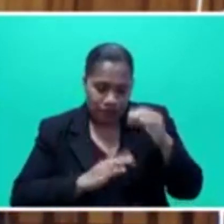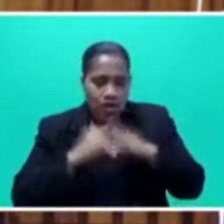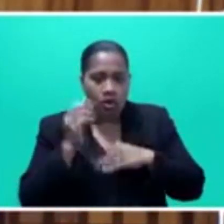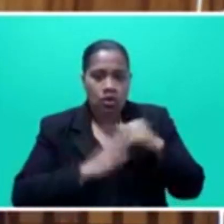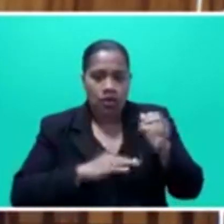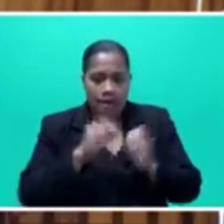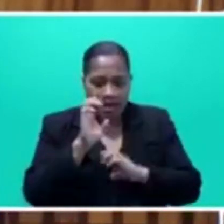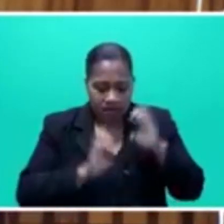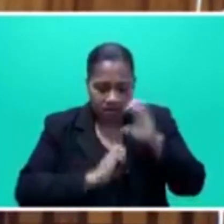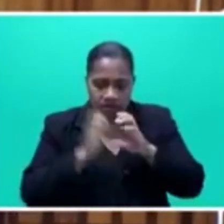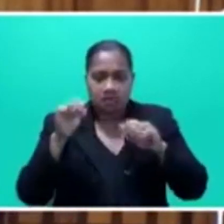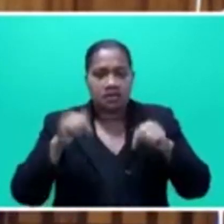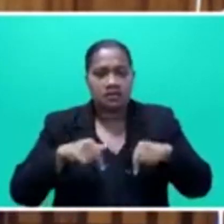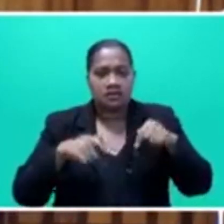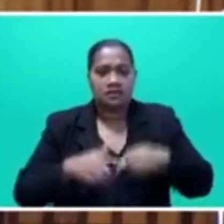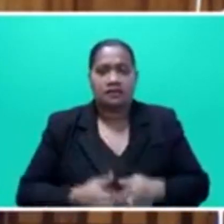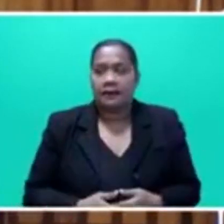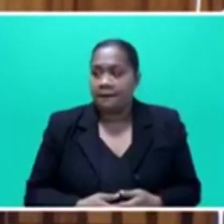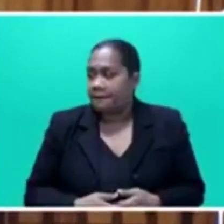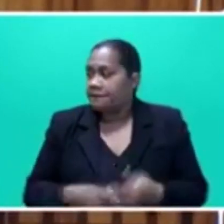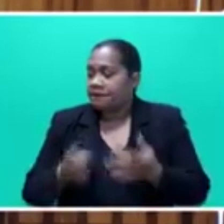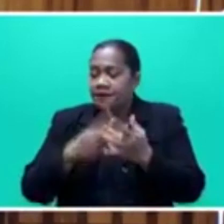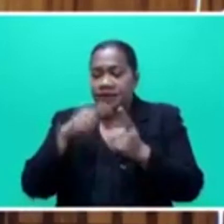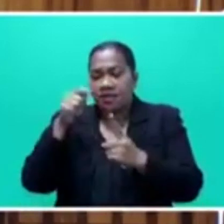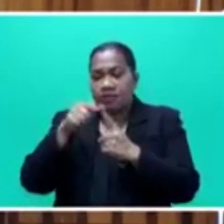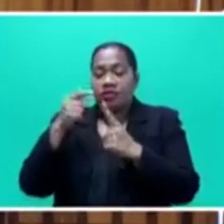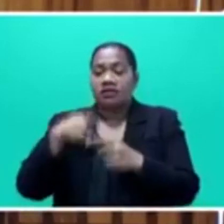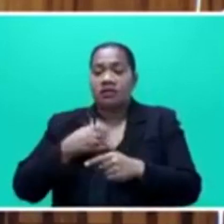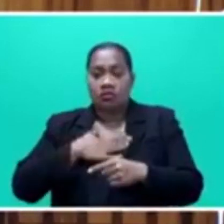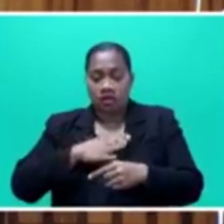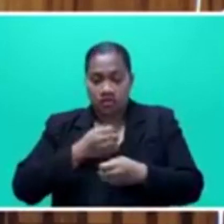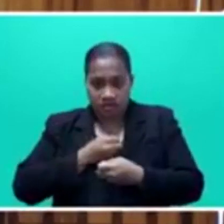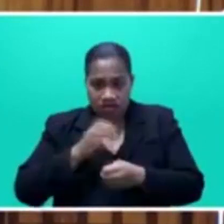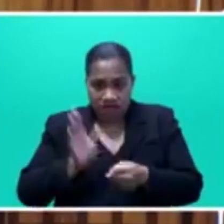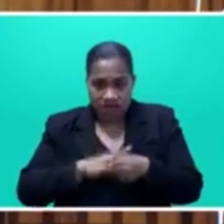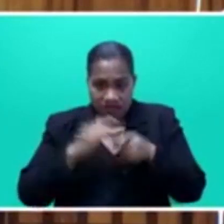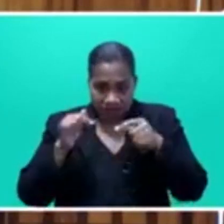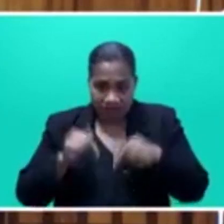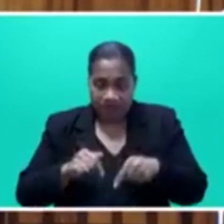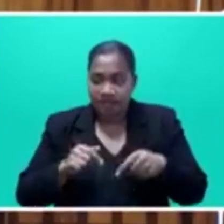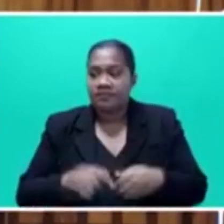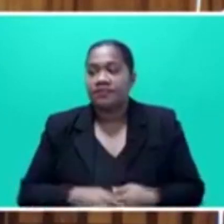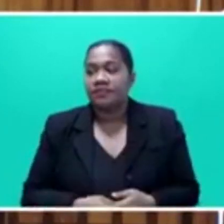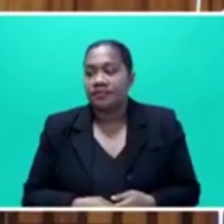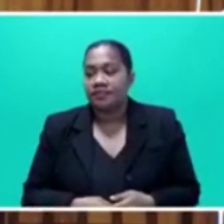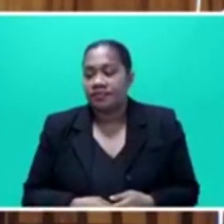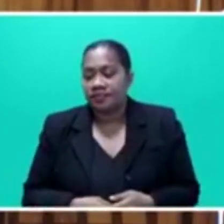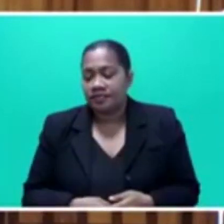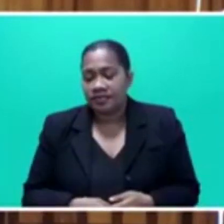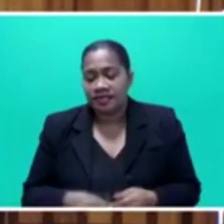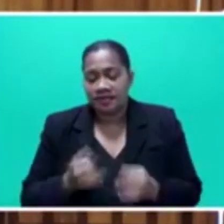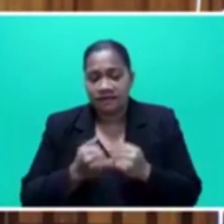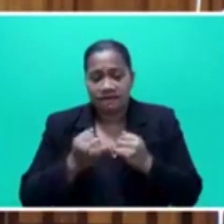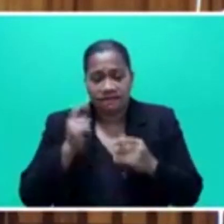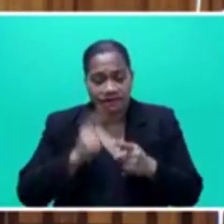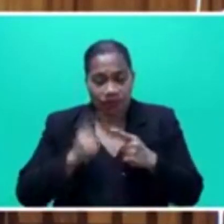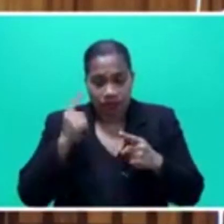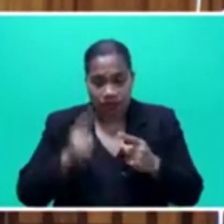sir. Mr. Speaker, sir, the other point that I wanted to make was, very quickly, Mr. Speaker,